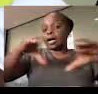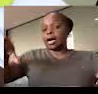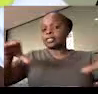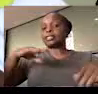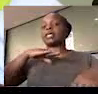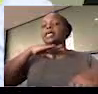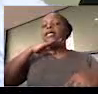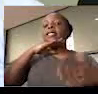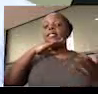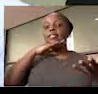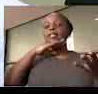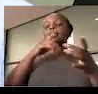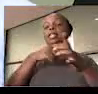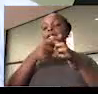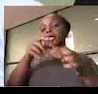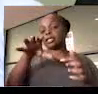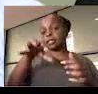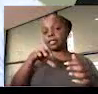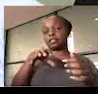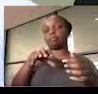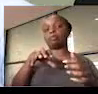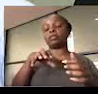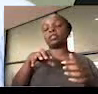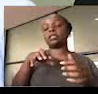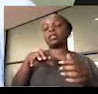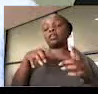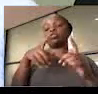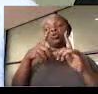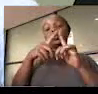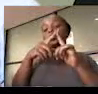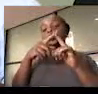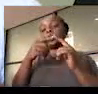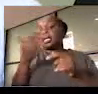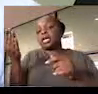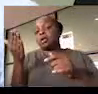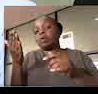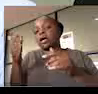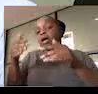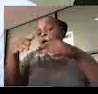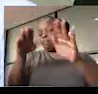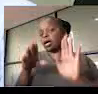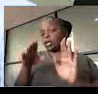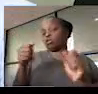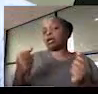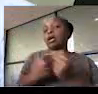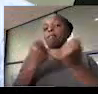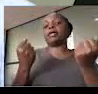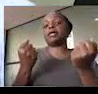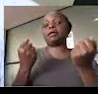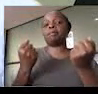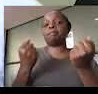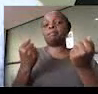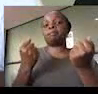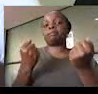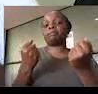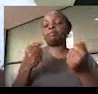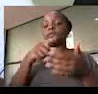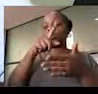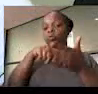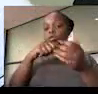services, which are the core in Kupa. Wow. So you've heard it from Regina right now. So if